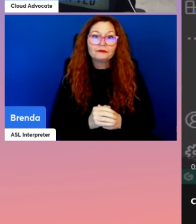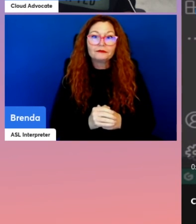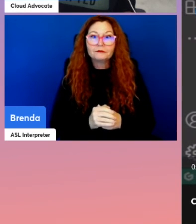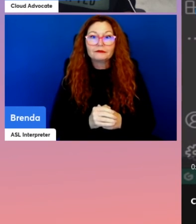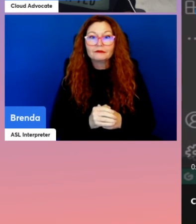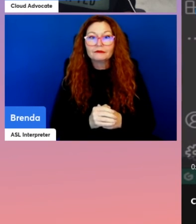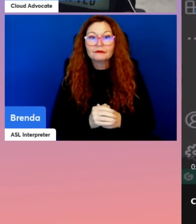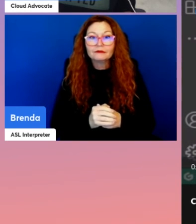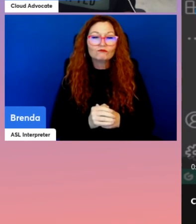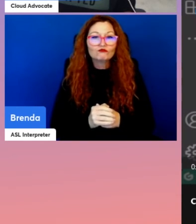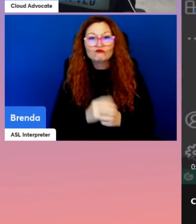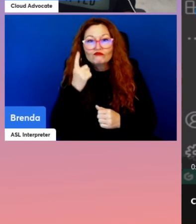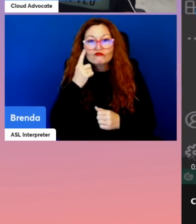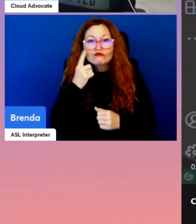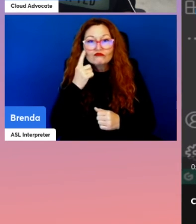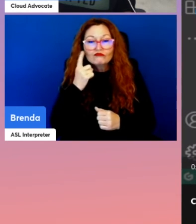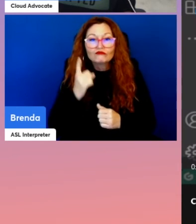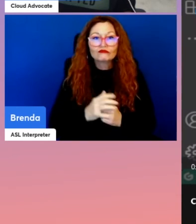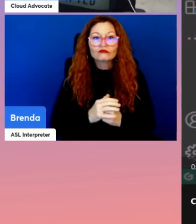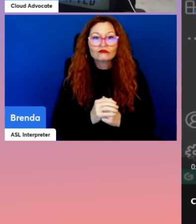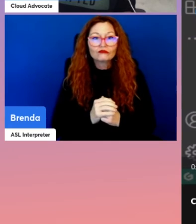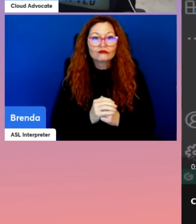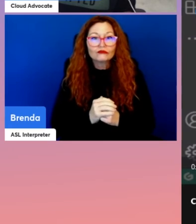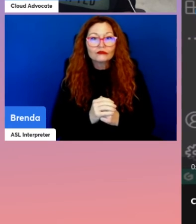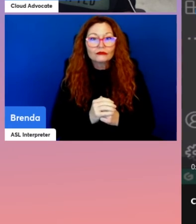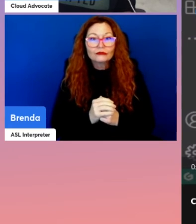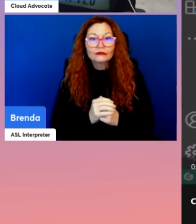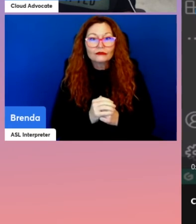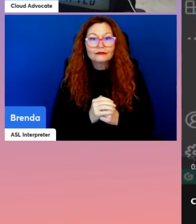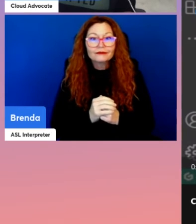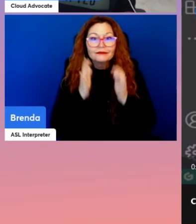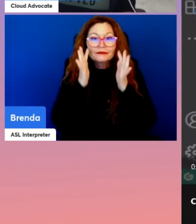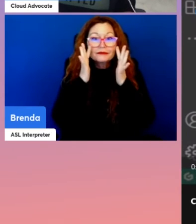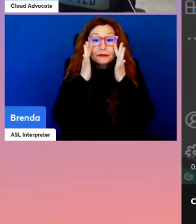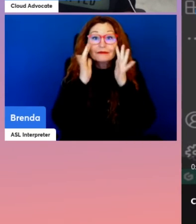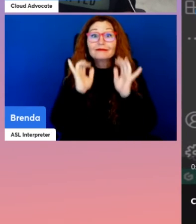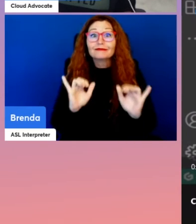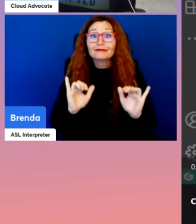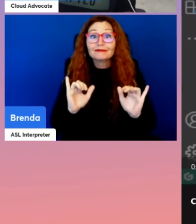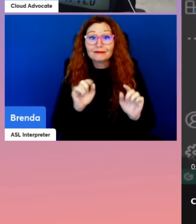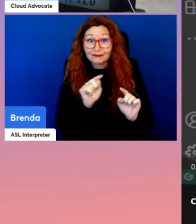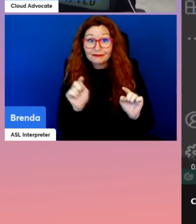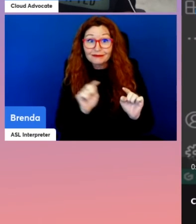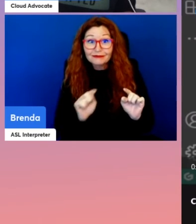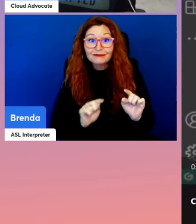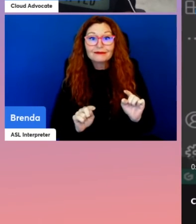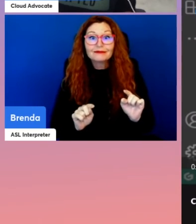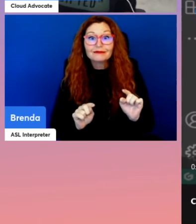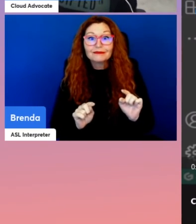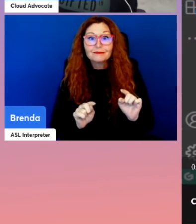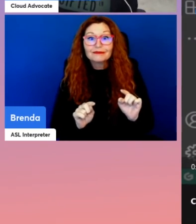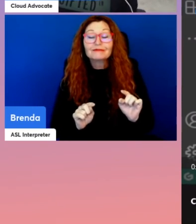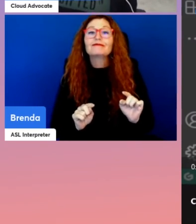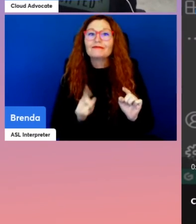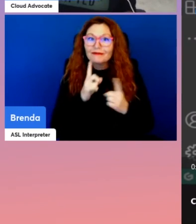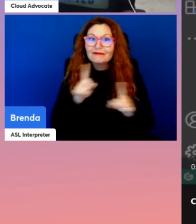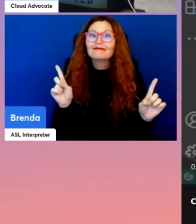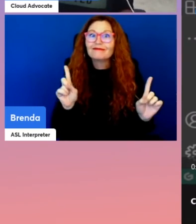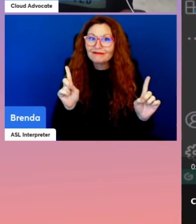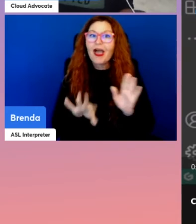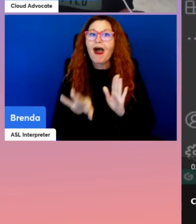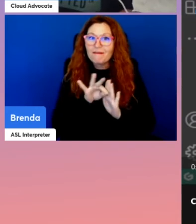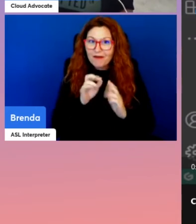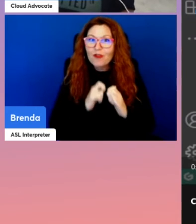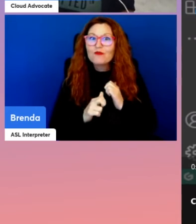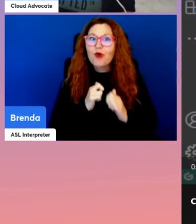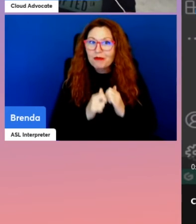Let's see what I have here. Okay, so this is getting to the point where I figured out what my issue is. And